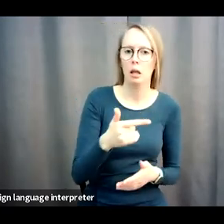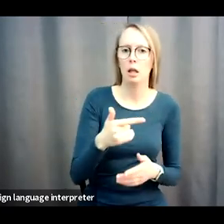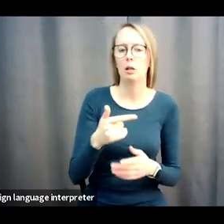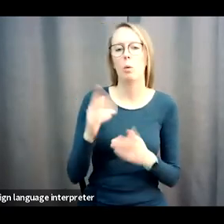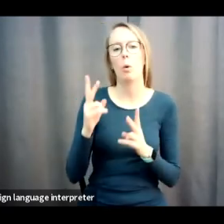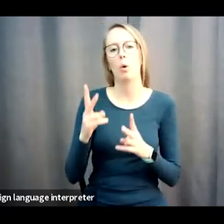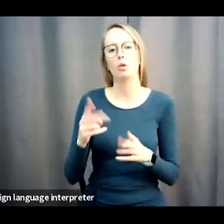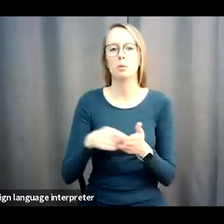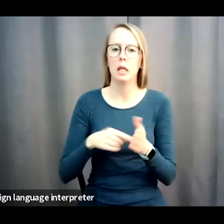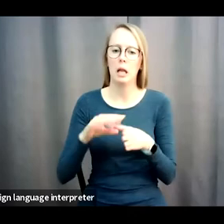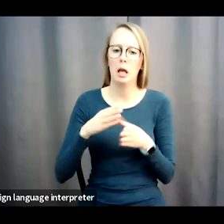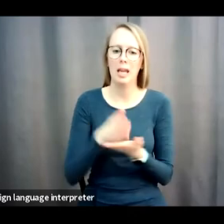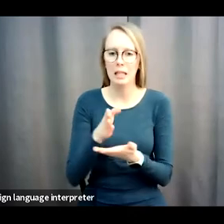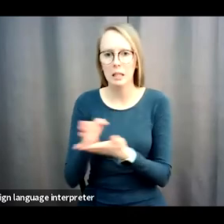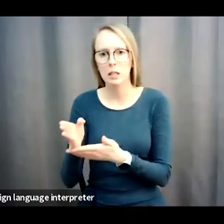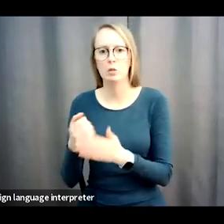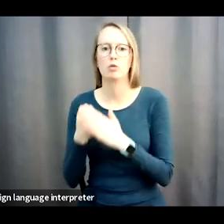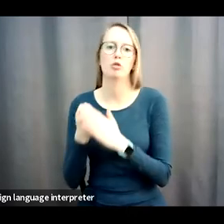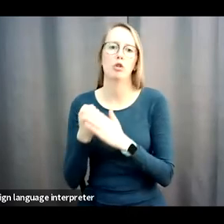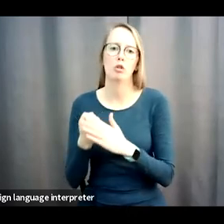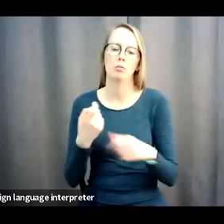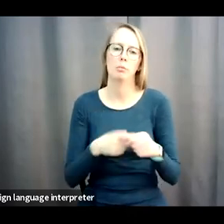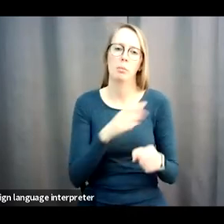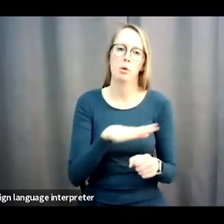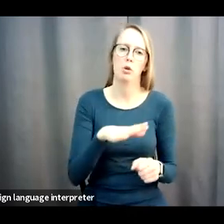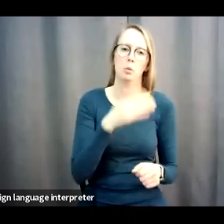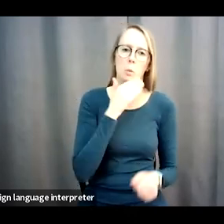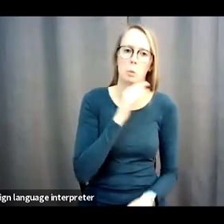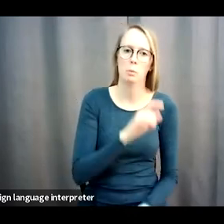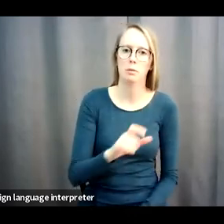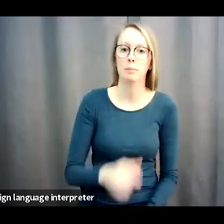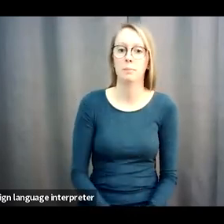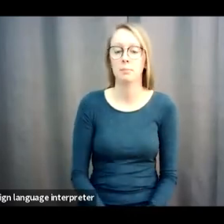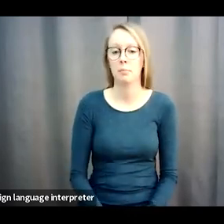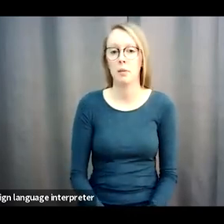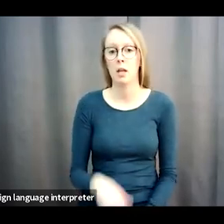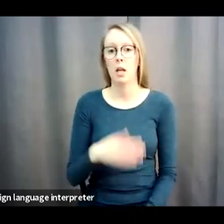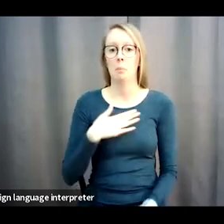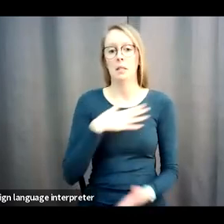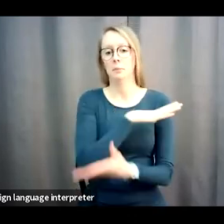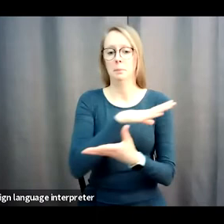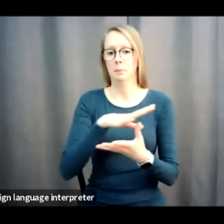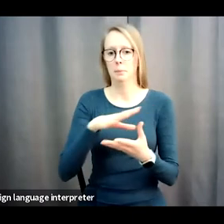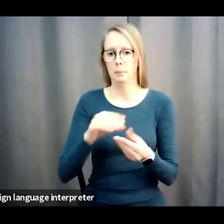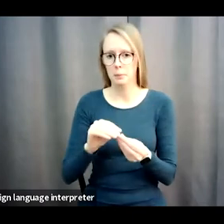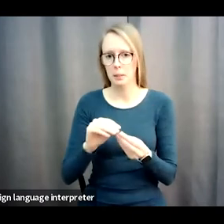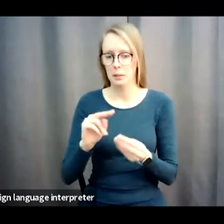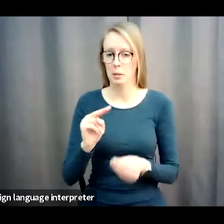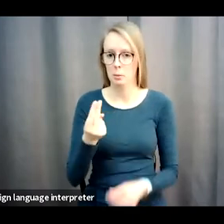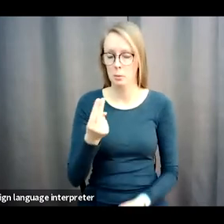guidelines support all these actions. Friends, my concluding remark would